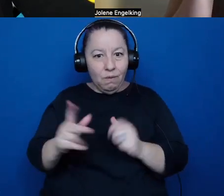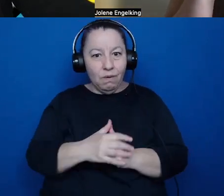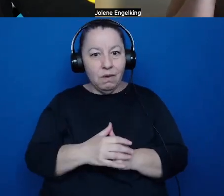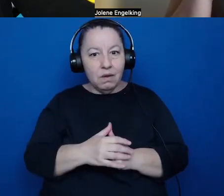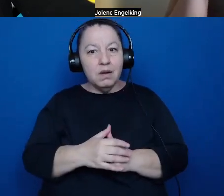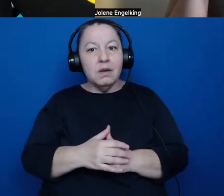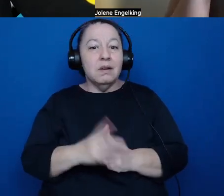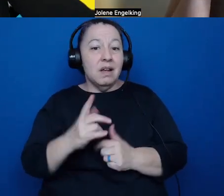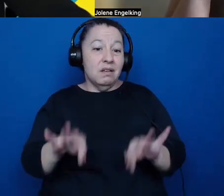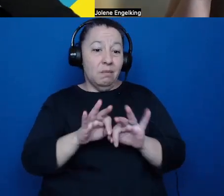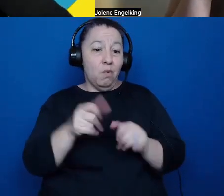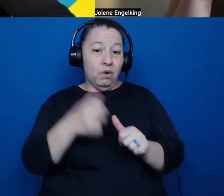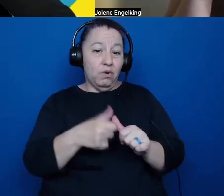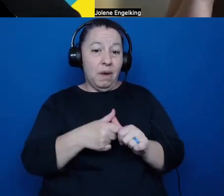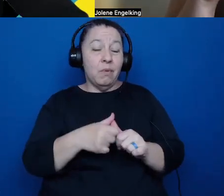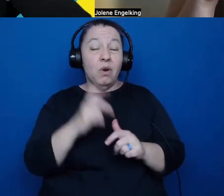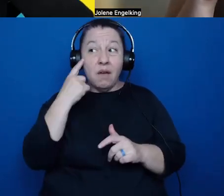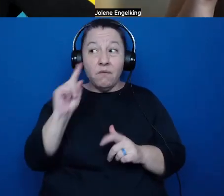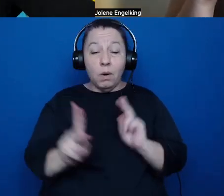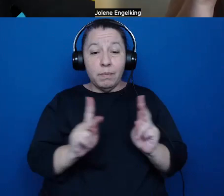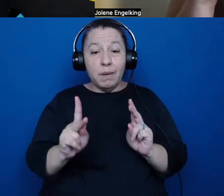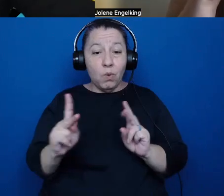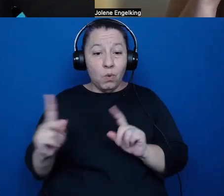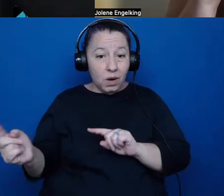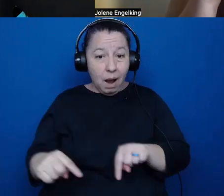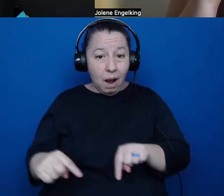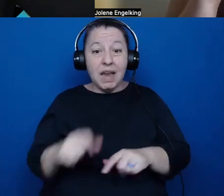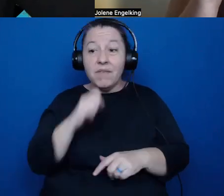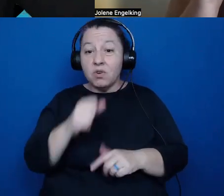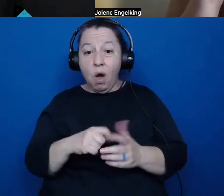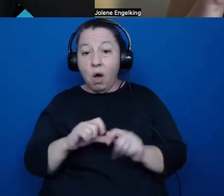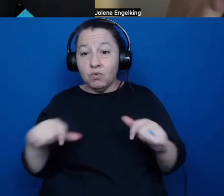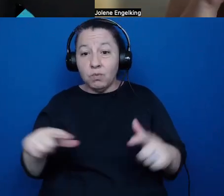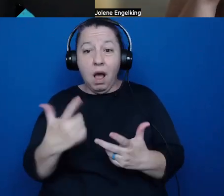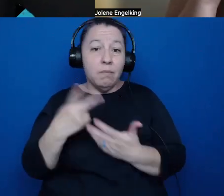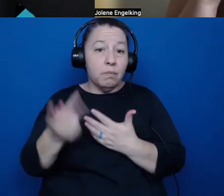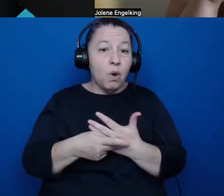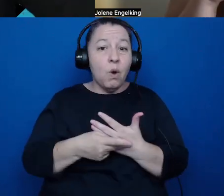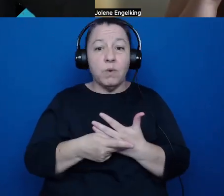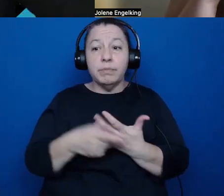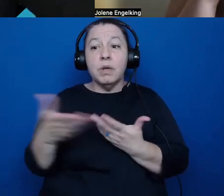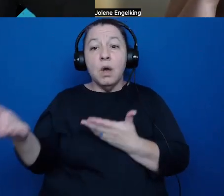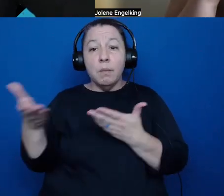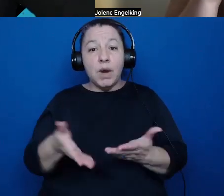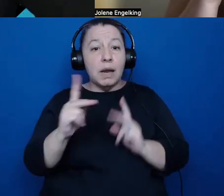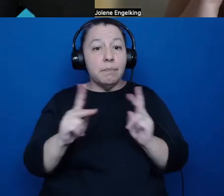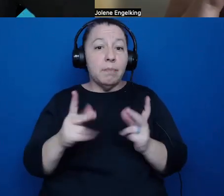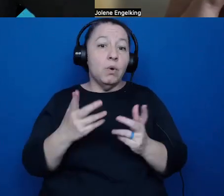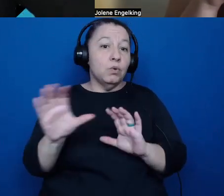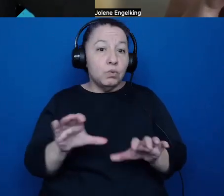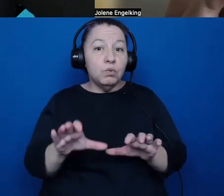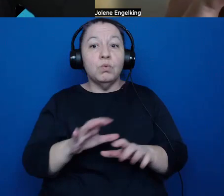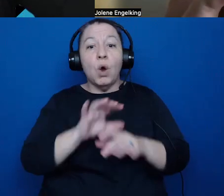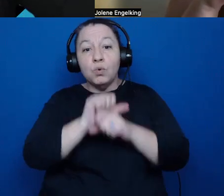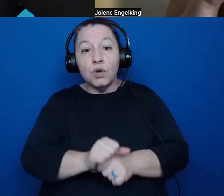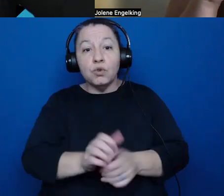is important to remember, like even for folks who are coming in, like even non-tribal programs who bring people in to do like a traditional prayer or a drum circle, things like that, make sure